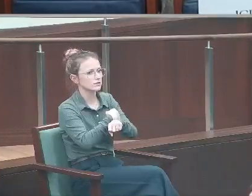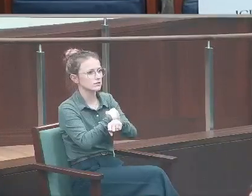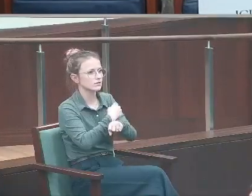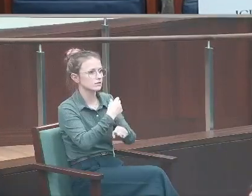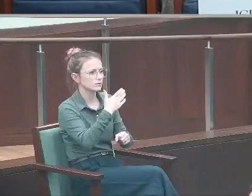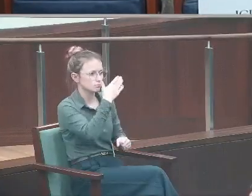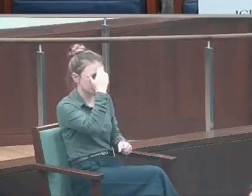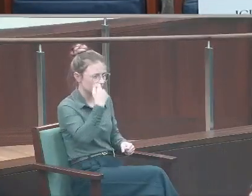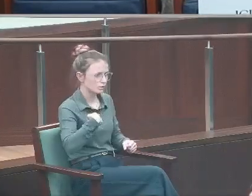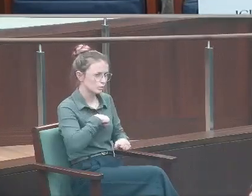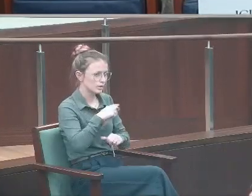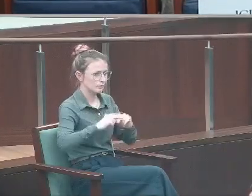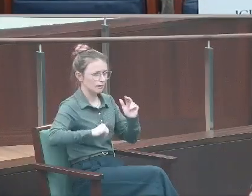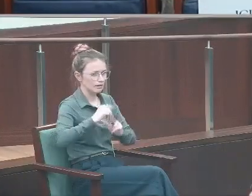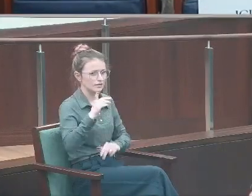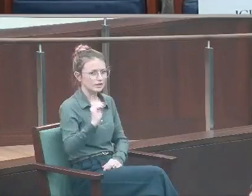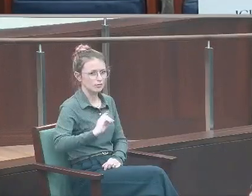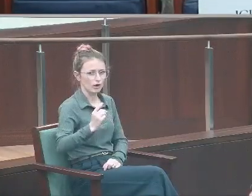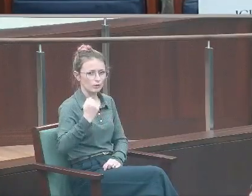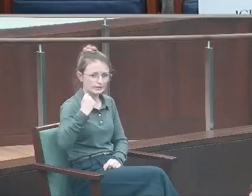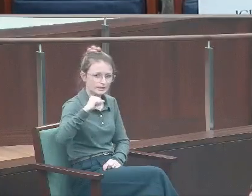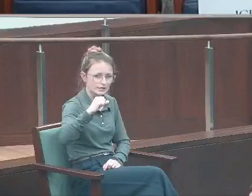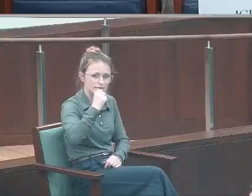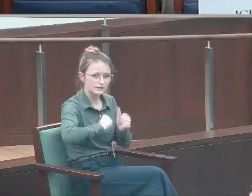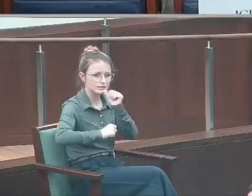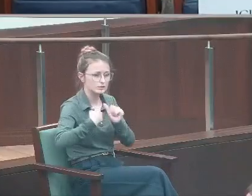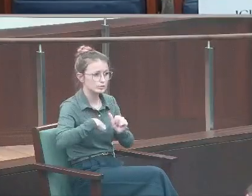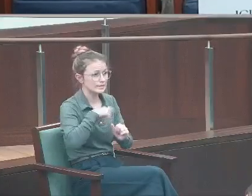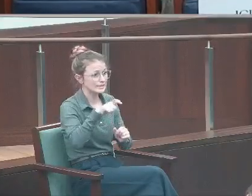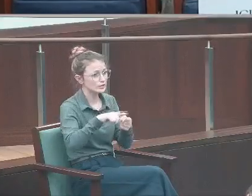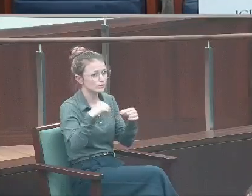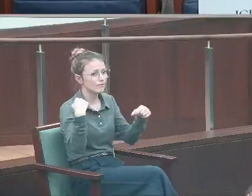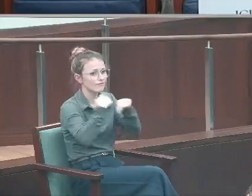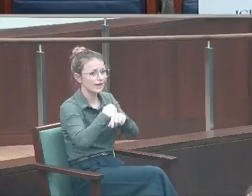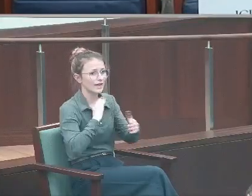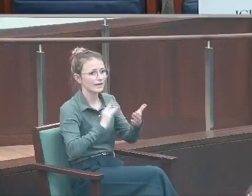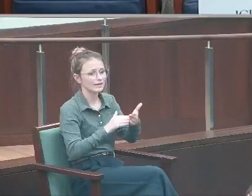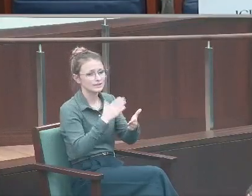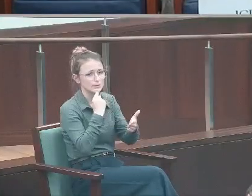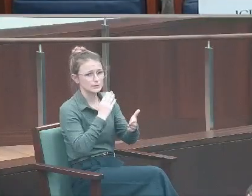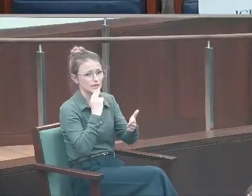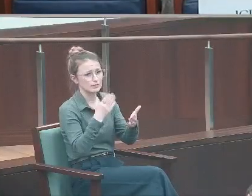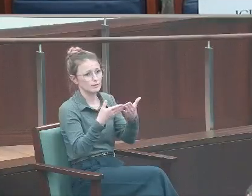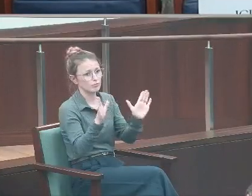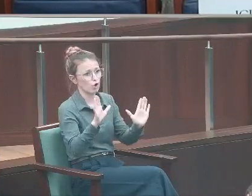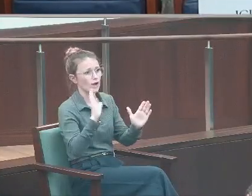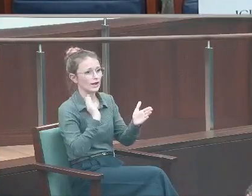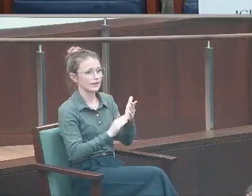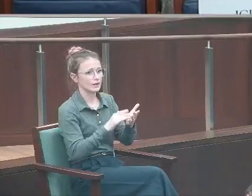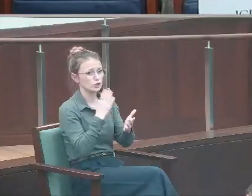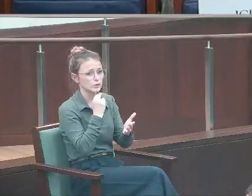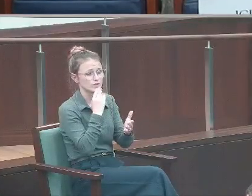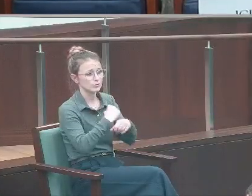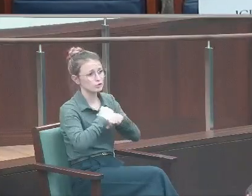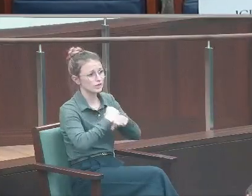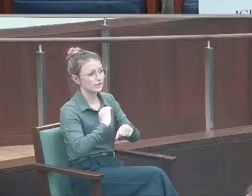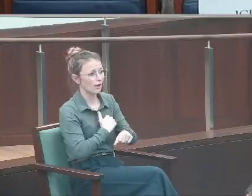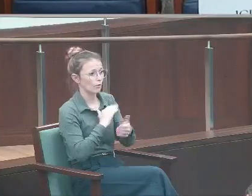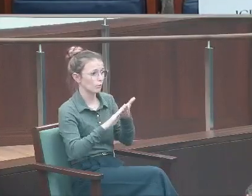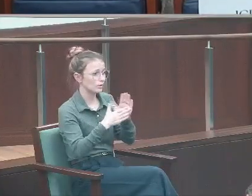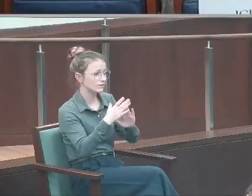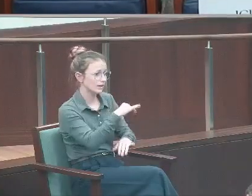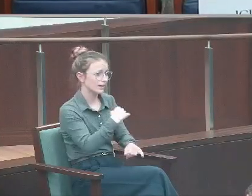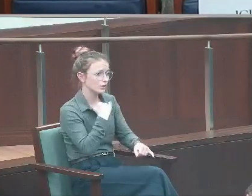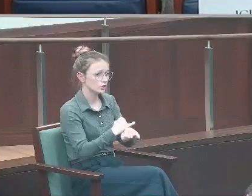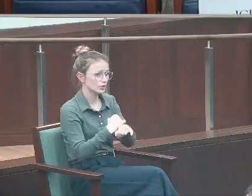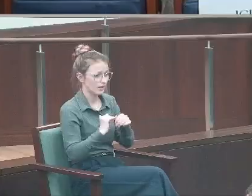We build the democratic resiliency that we need to fight anti-Semitism and broader hate and extremism and protect our communities and our institutions